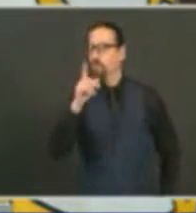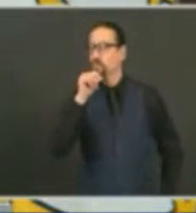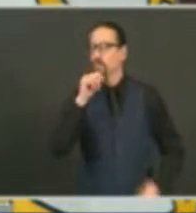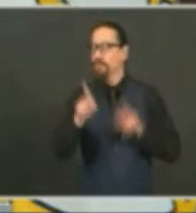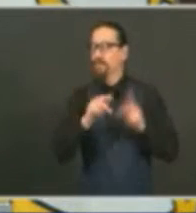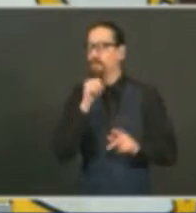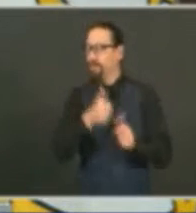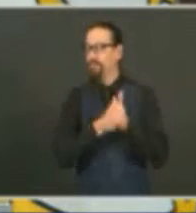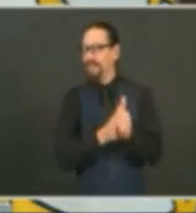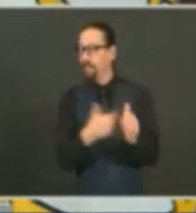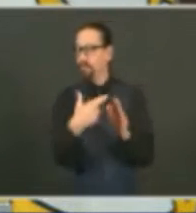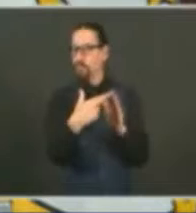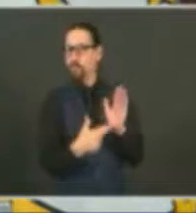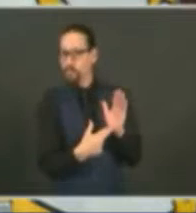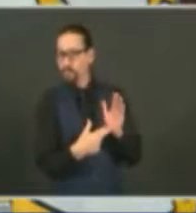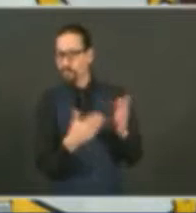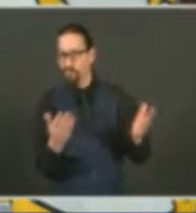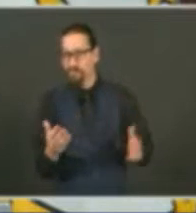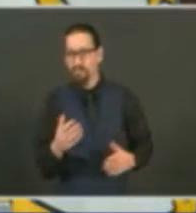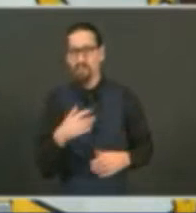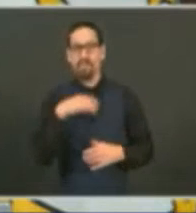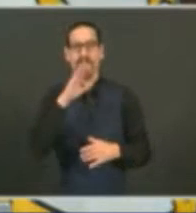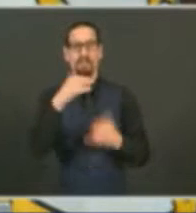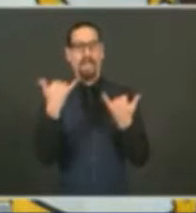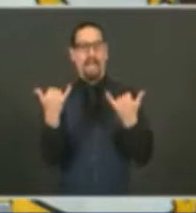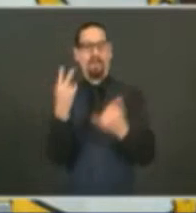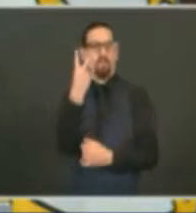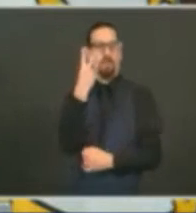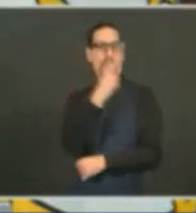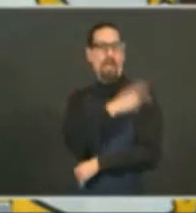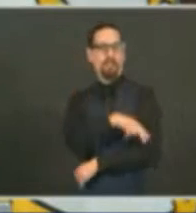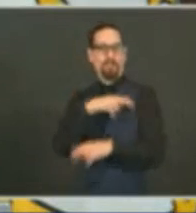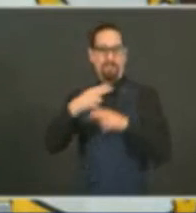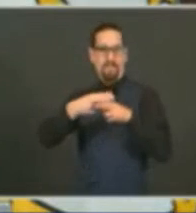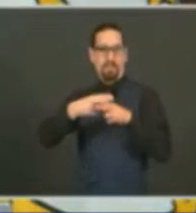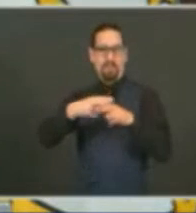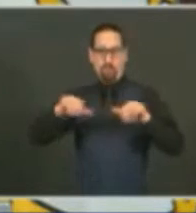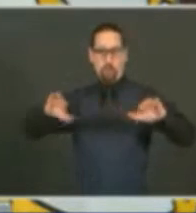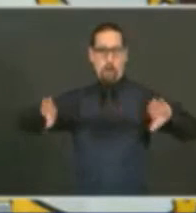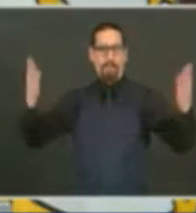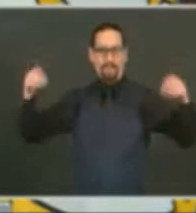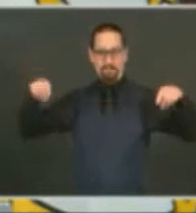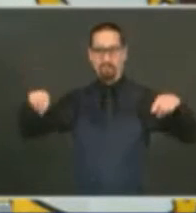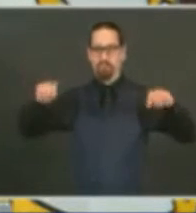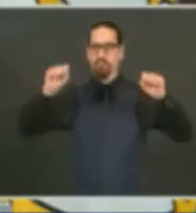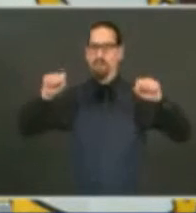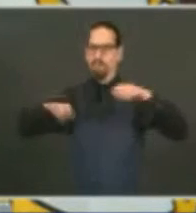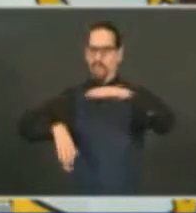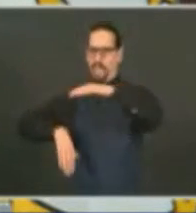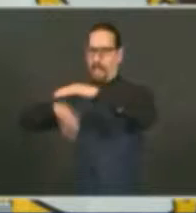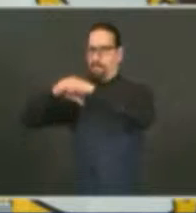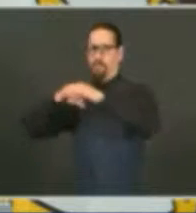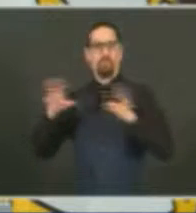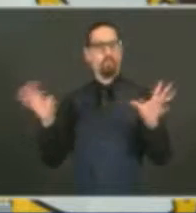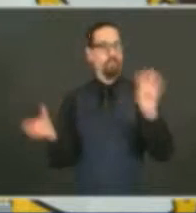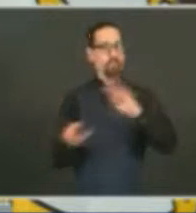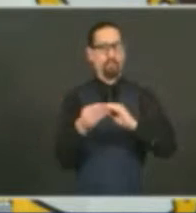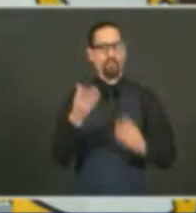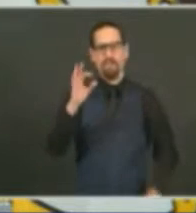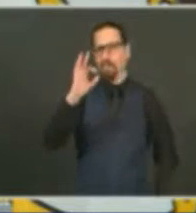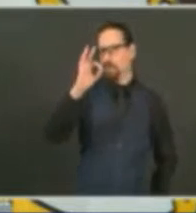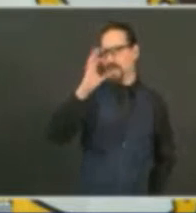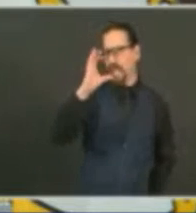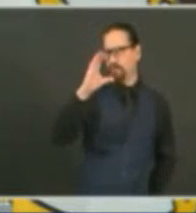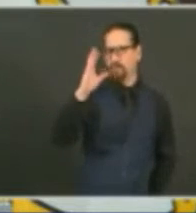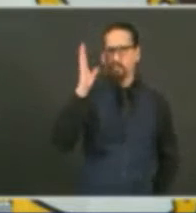have capacity in these 2 field hospitals for about 900 extra beds. But we can't staff them. We do not have